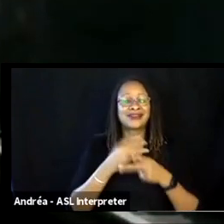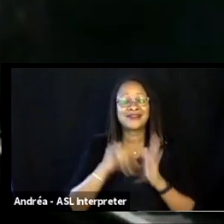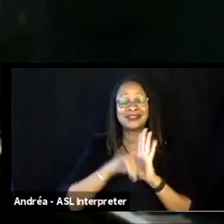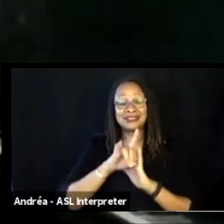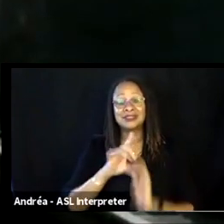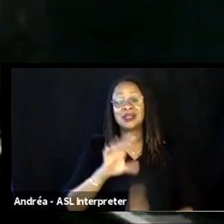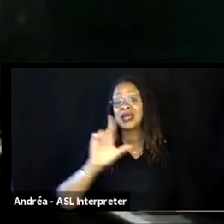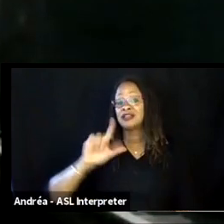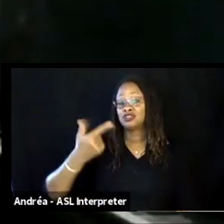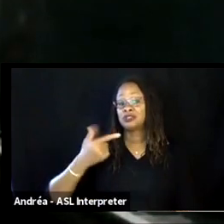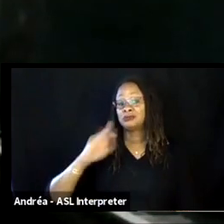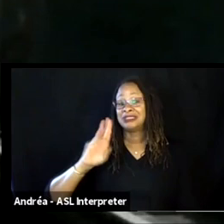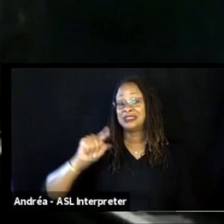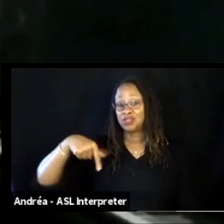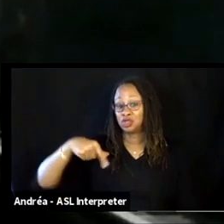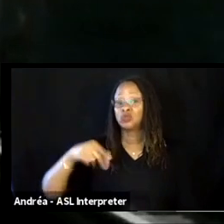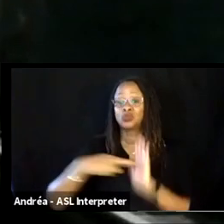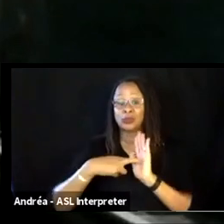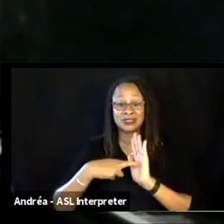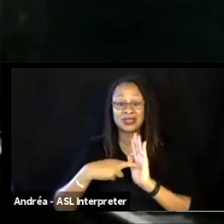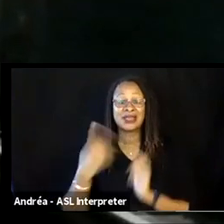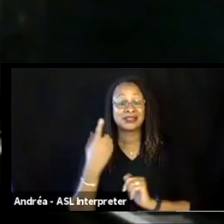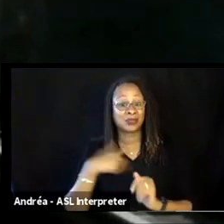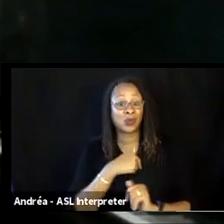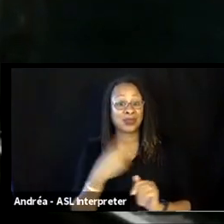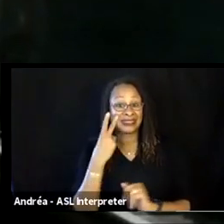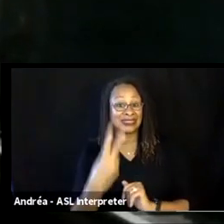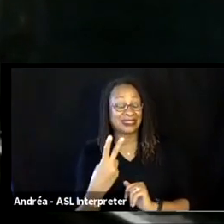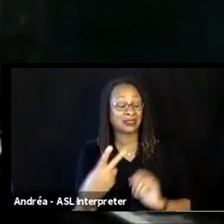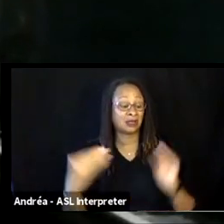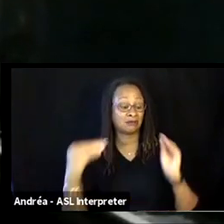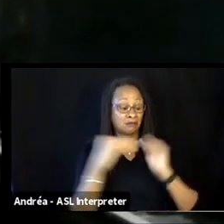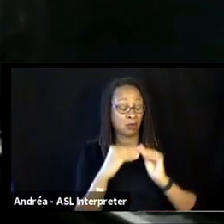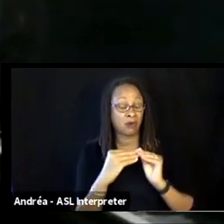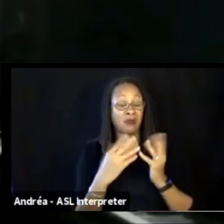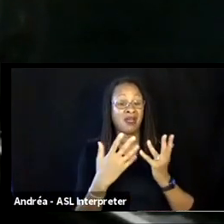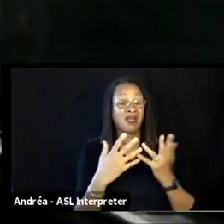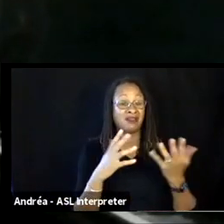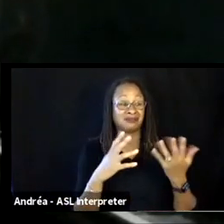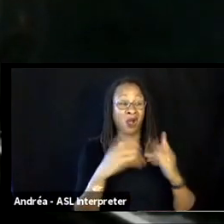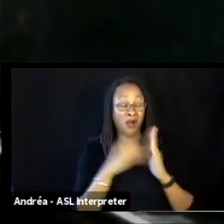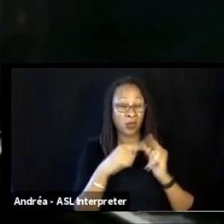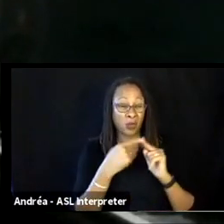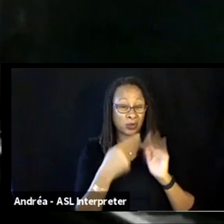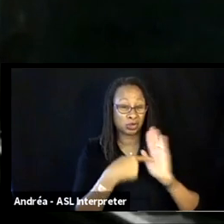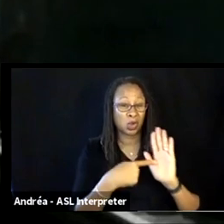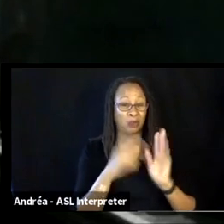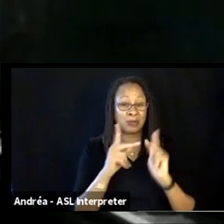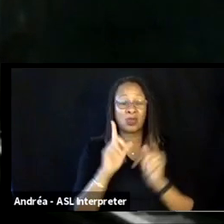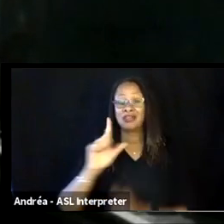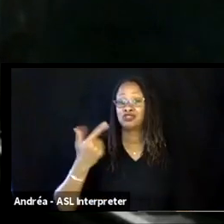LGBTQ representation, something that we were seeing were that predominantly when we were showing folks within the